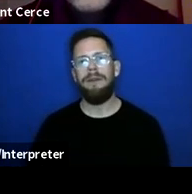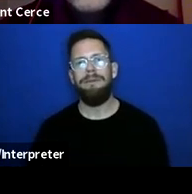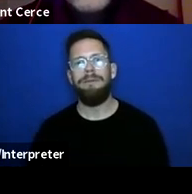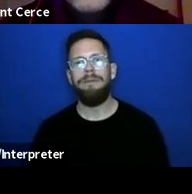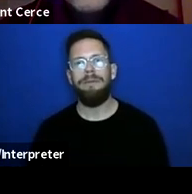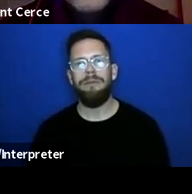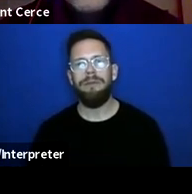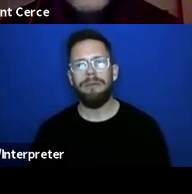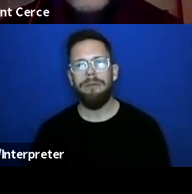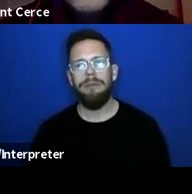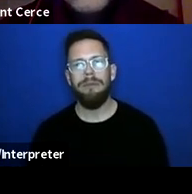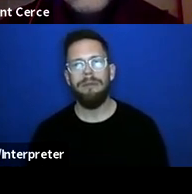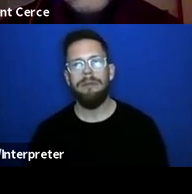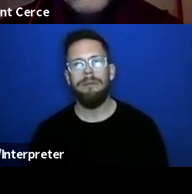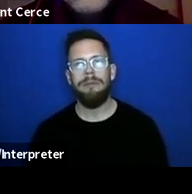Great.